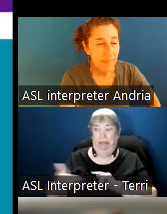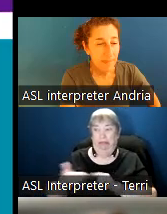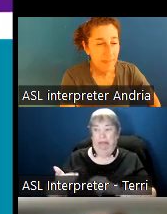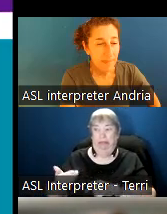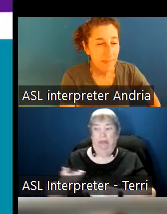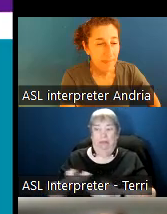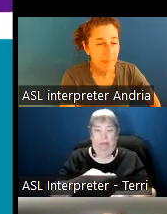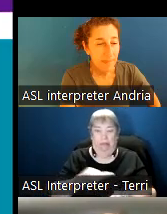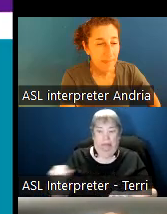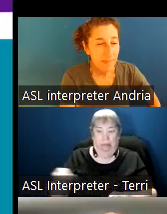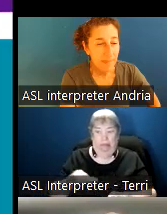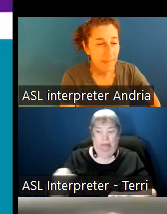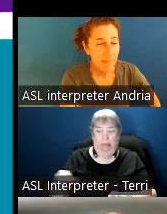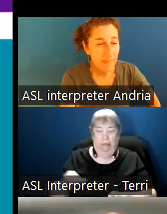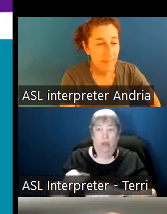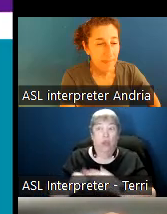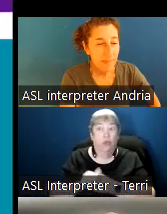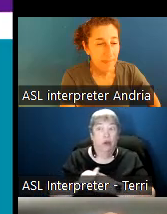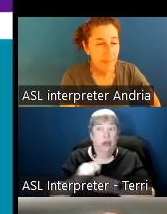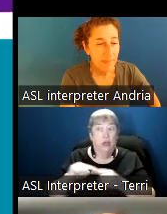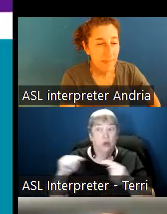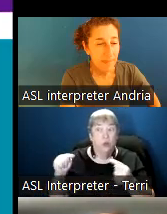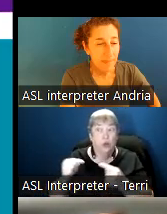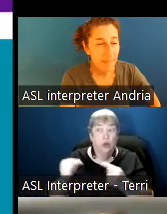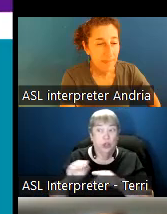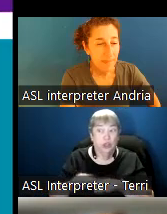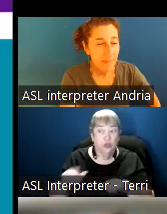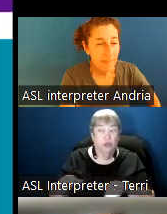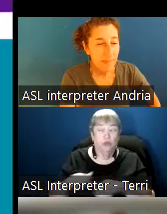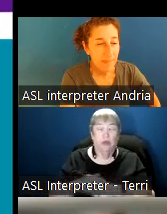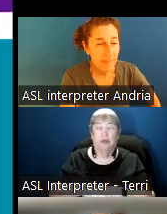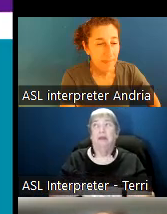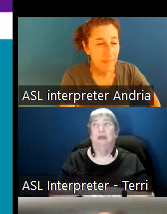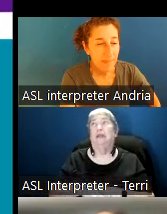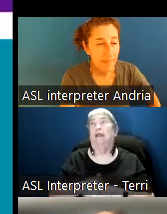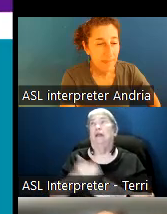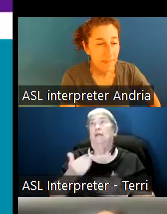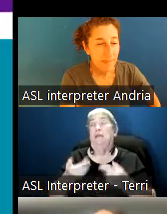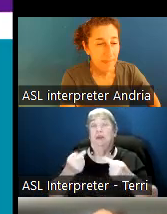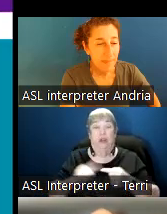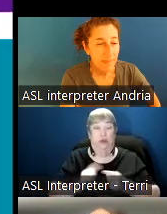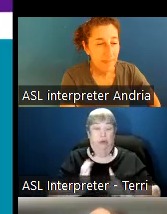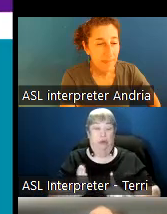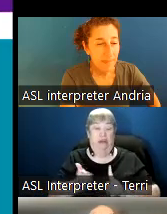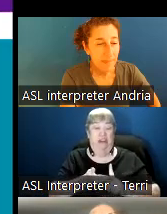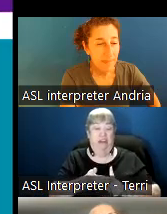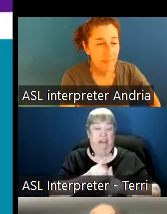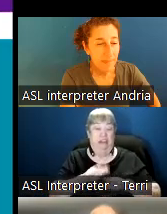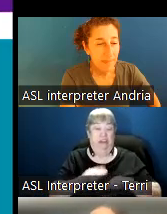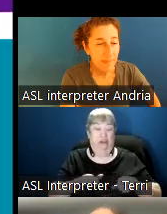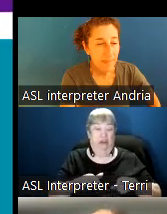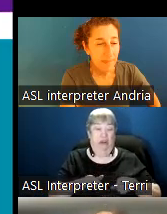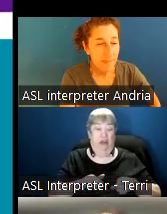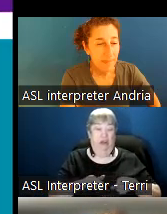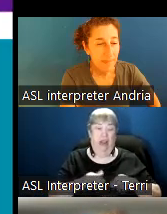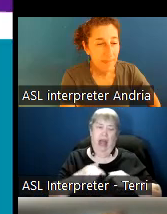messages, threatening to hurt the children, trying to convince the children that they're the parent